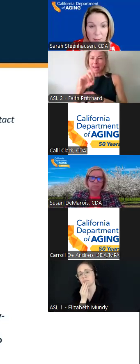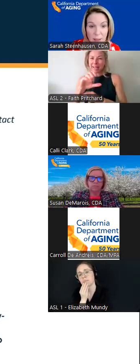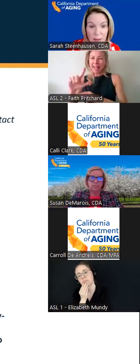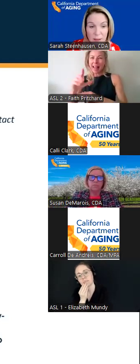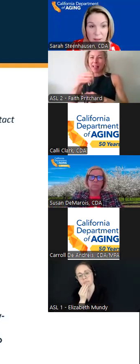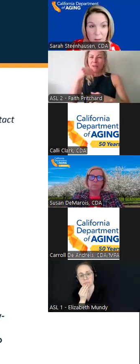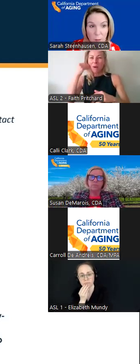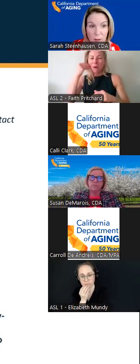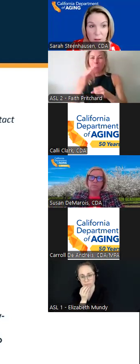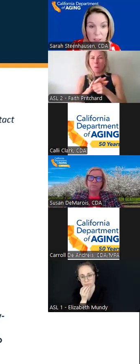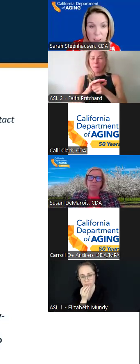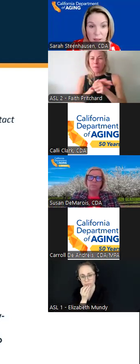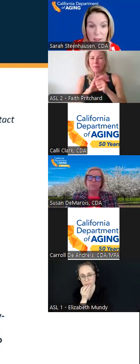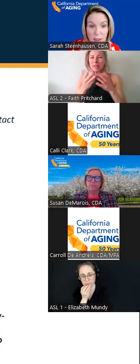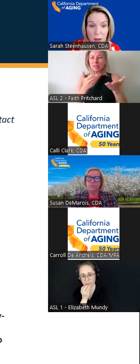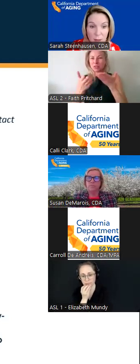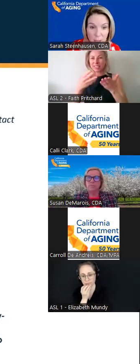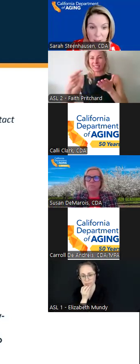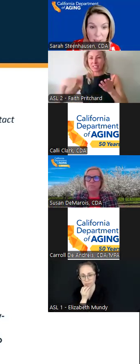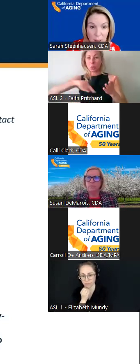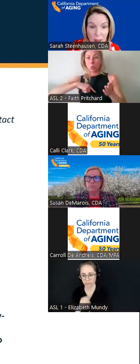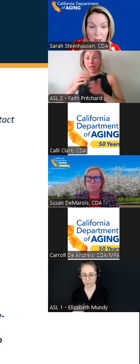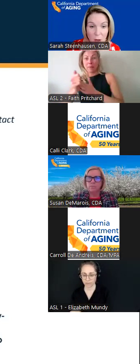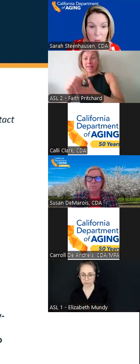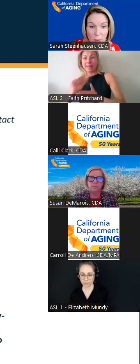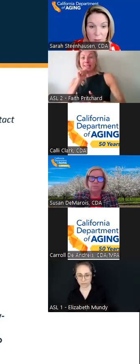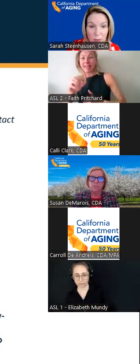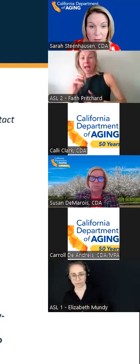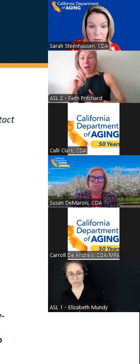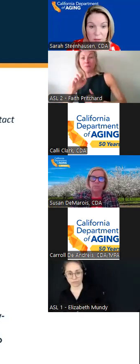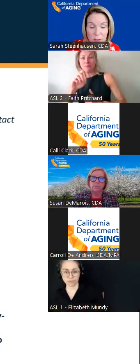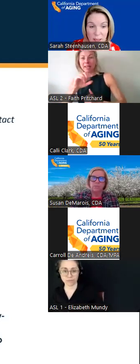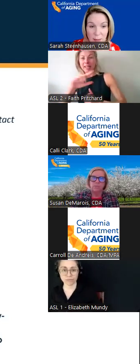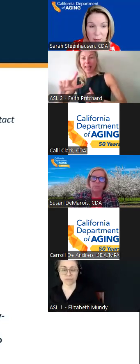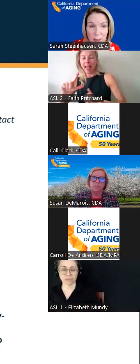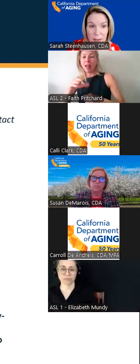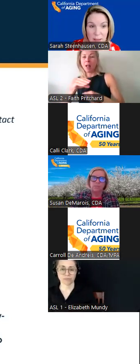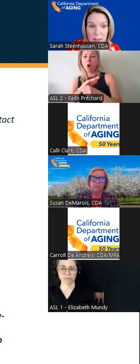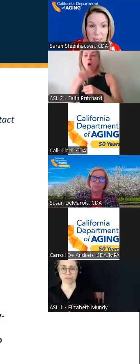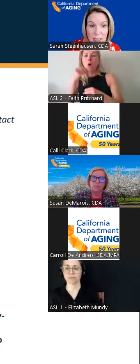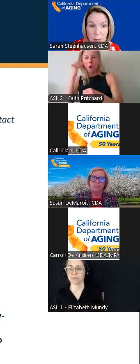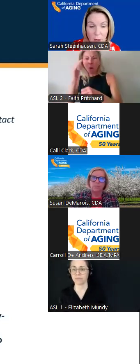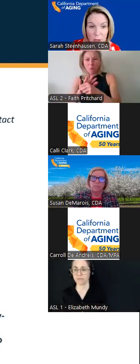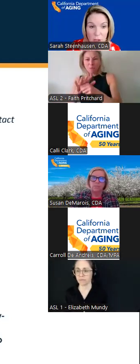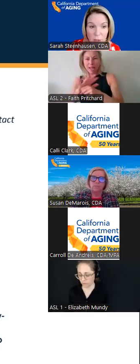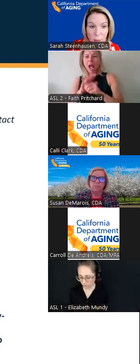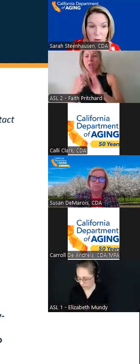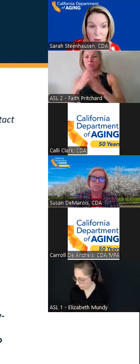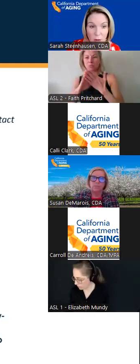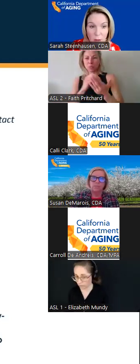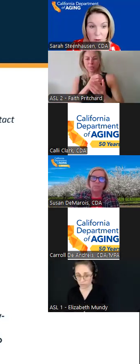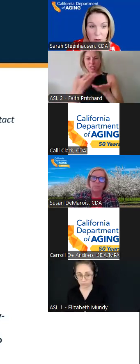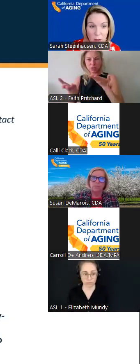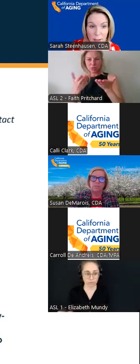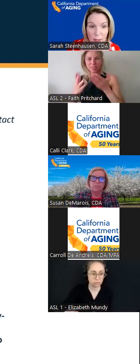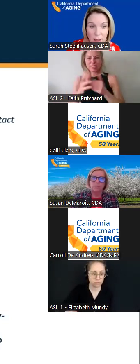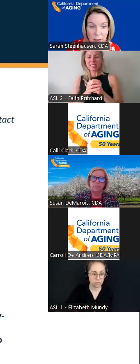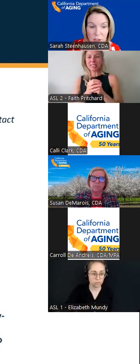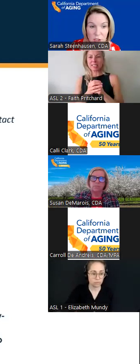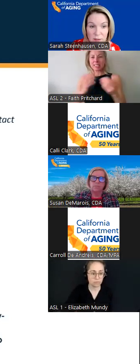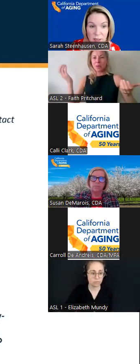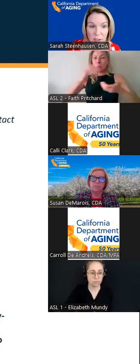Services Gap Analysis, and we are leading the non-Medi-Cal Home and Community-Based Services Gap Analysis in partnership with all of